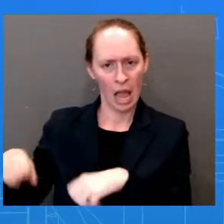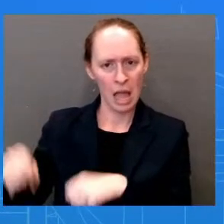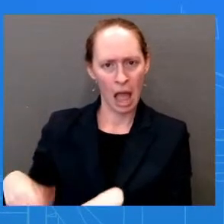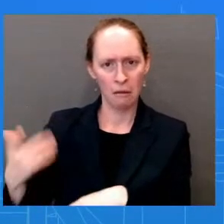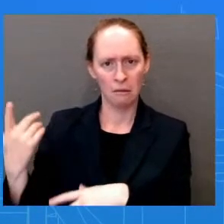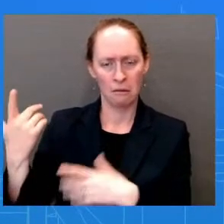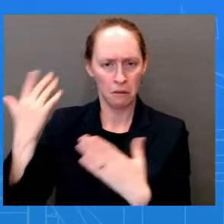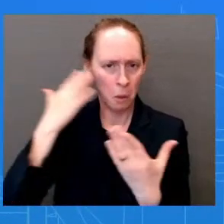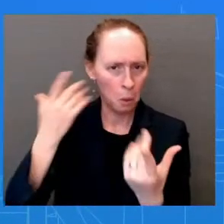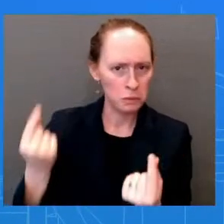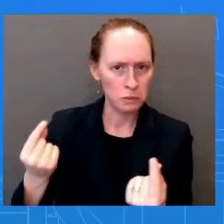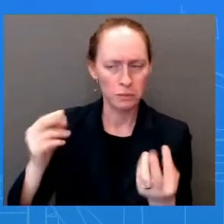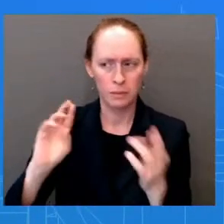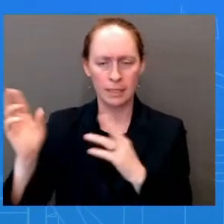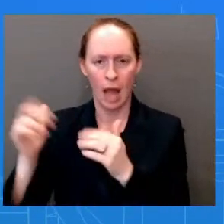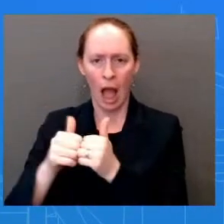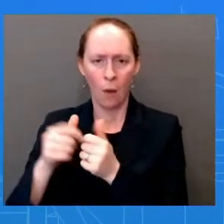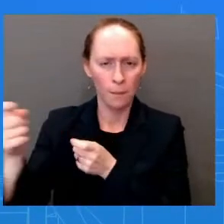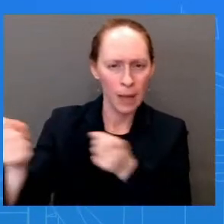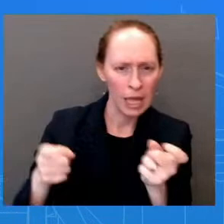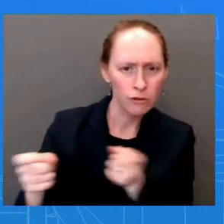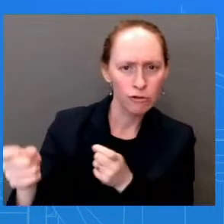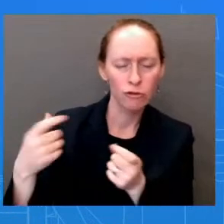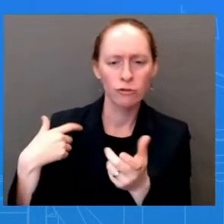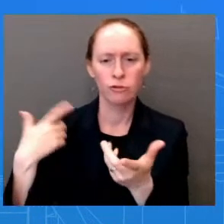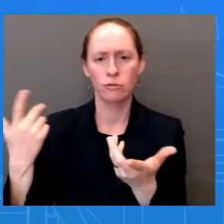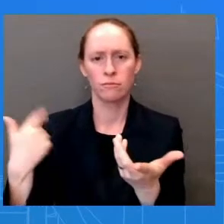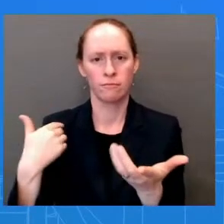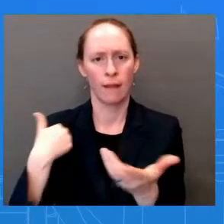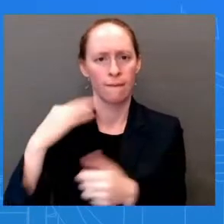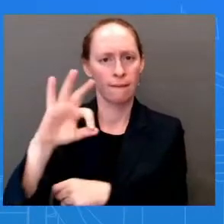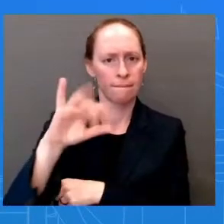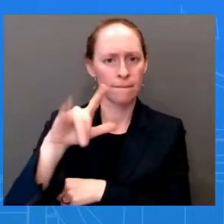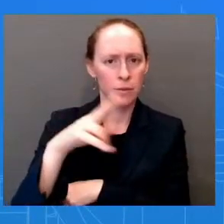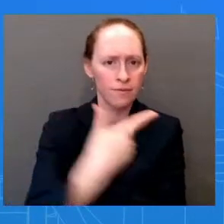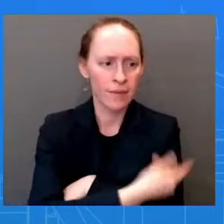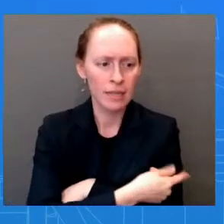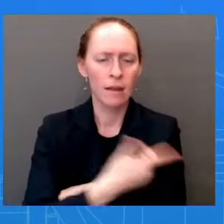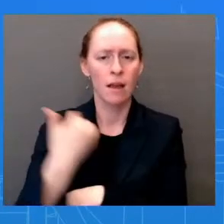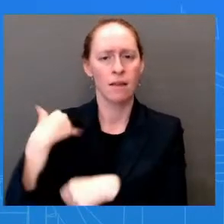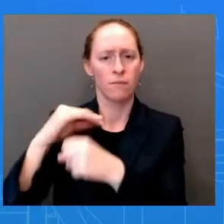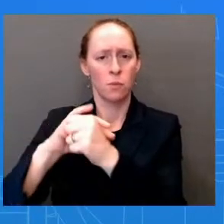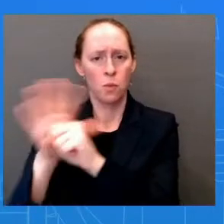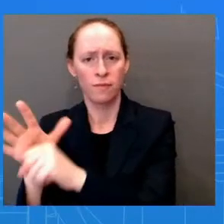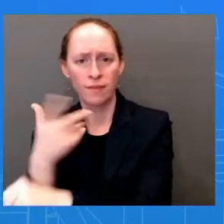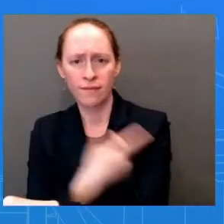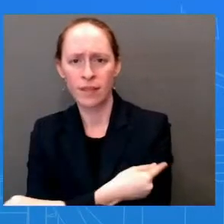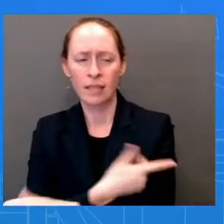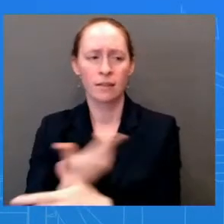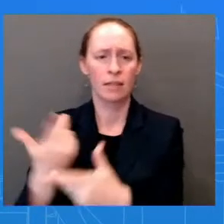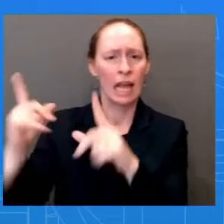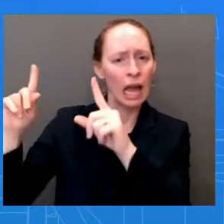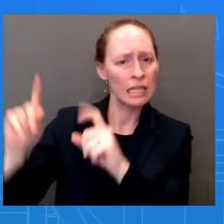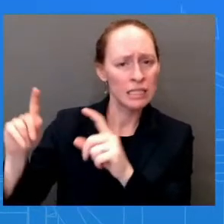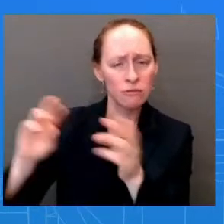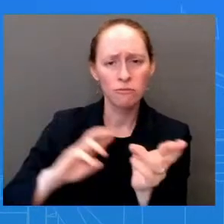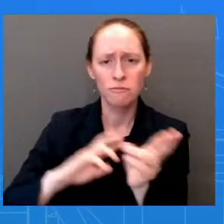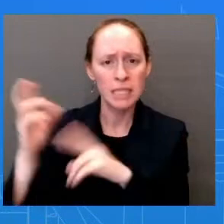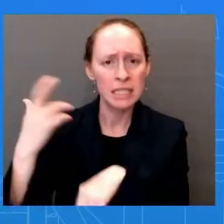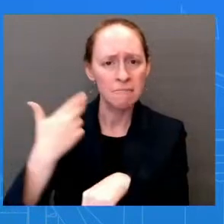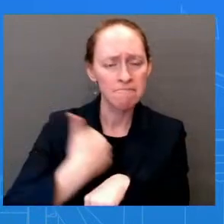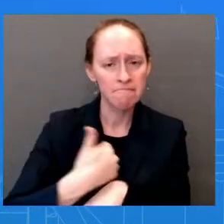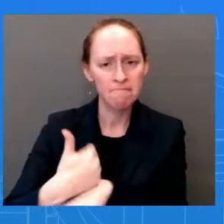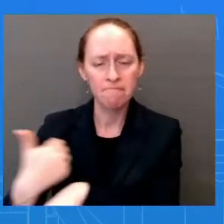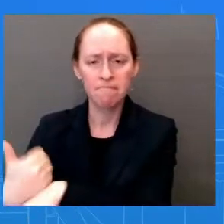vaccines, we have COVID vaccines, we have testing, we have the option under certain circumstances with good judgment